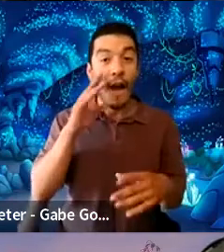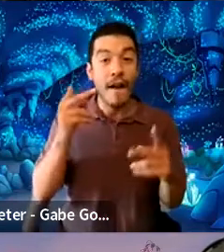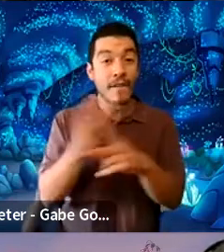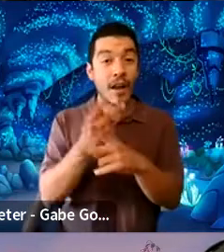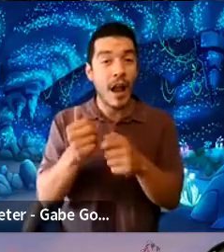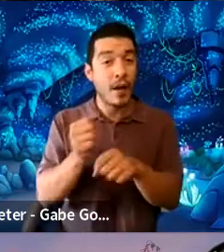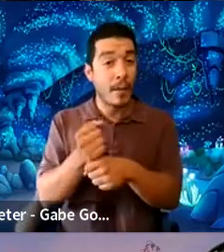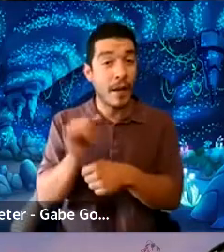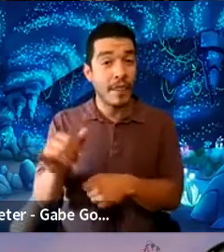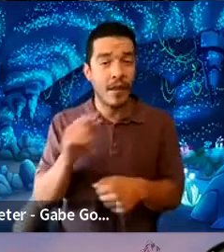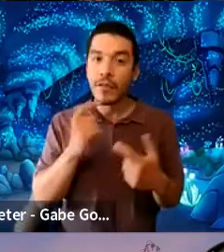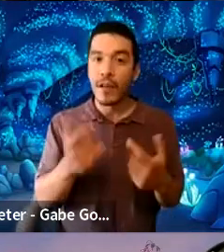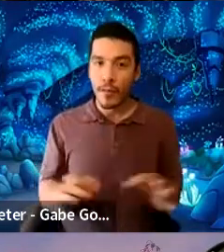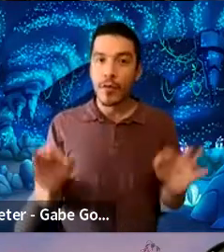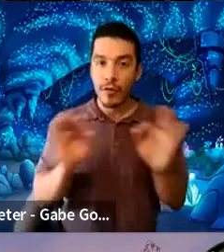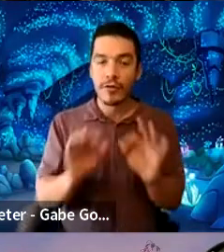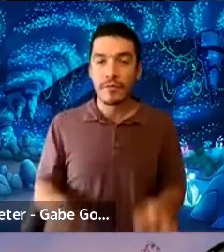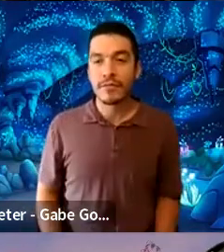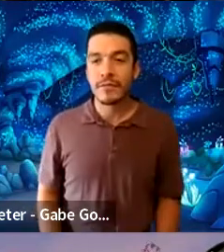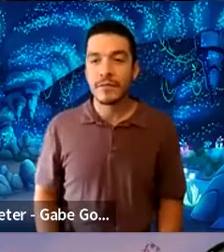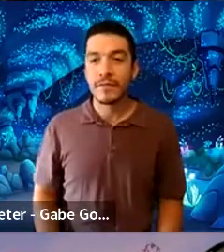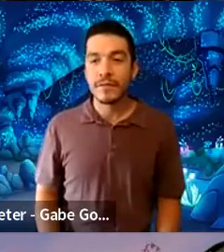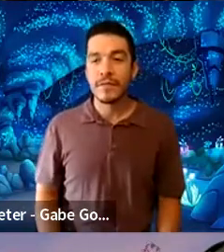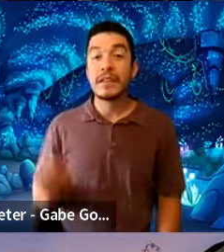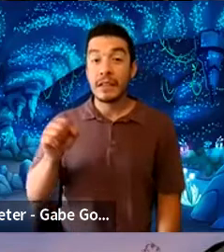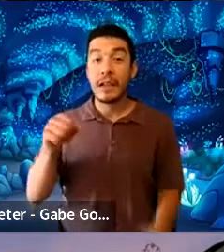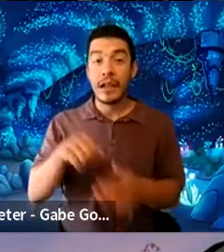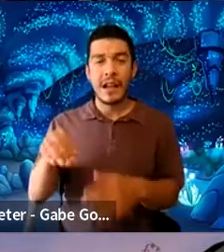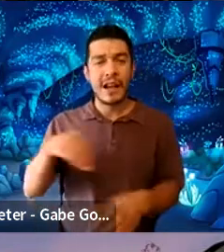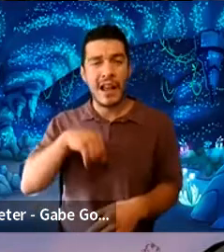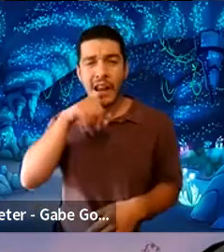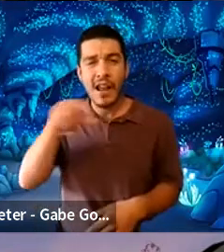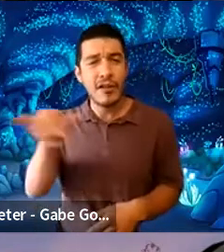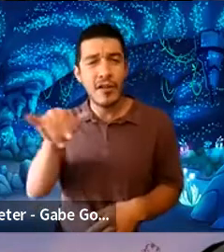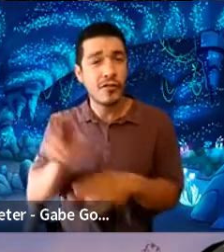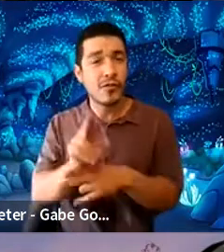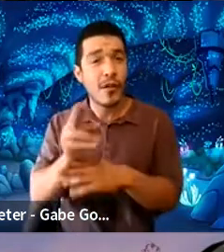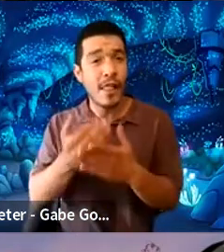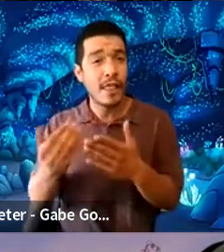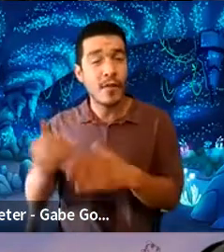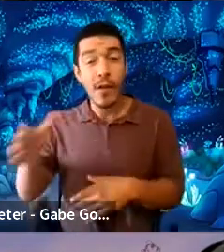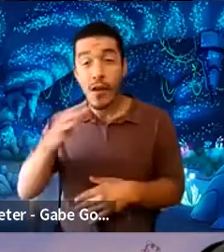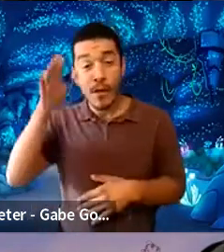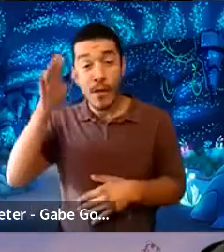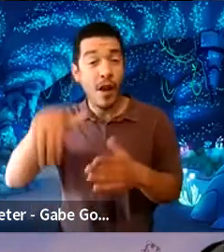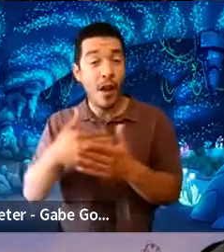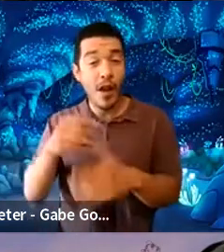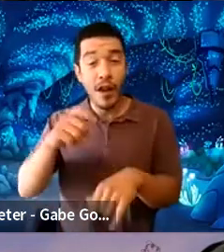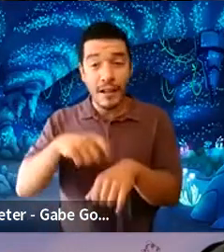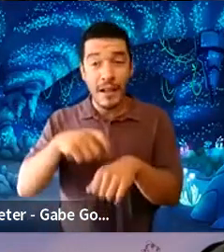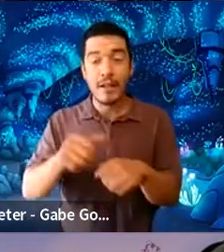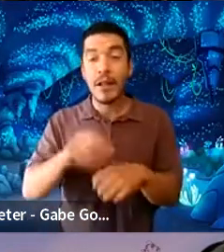was a huge deal. Yeah, and in her, I love that she also uses things with her parents all the time. In the water